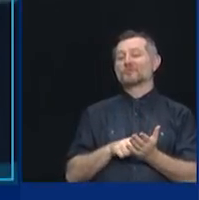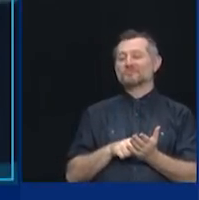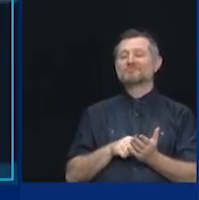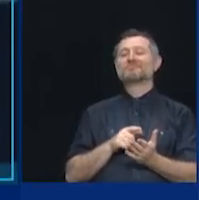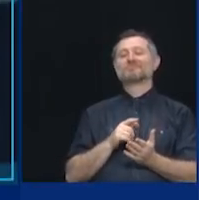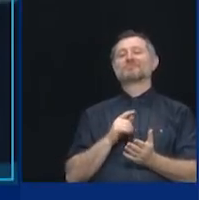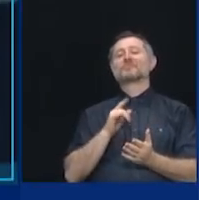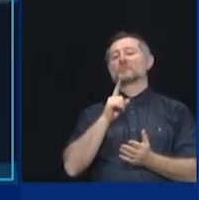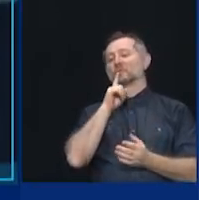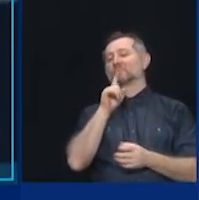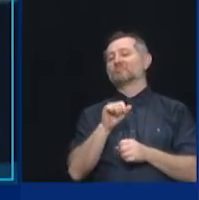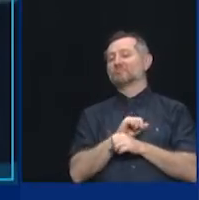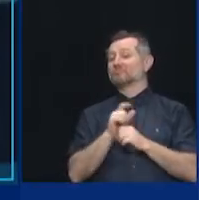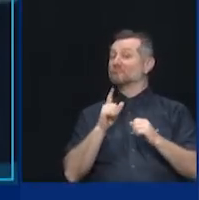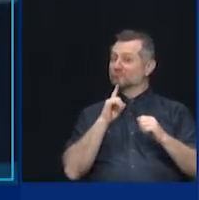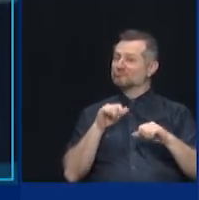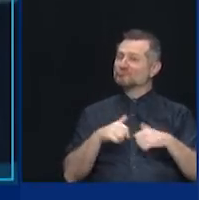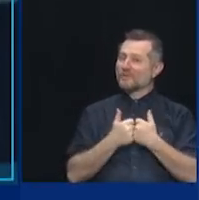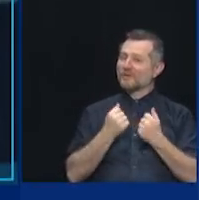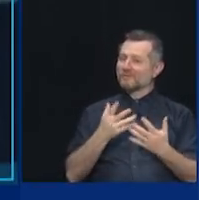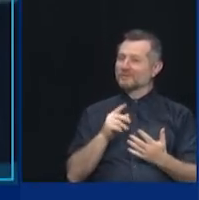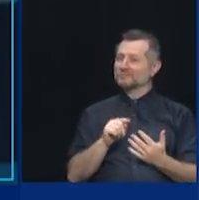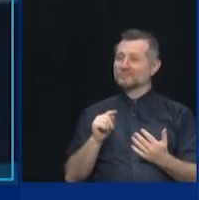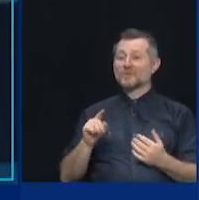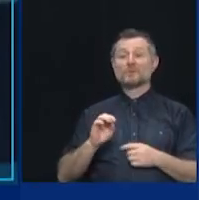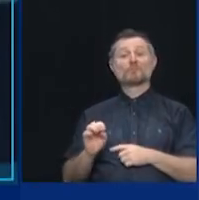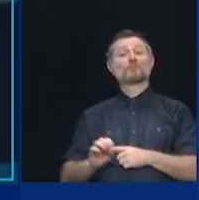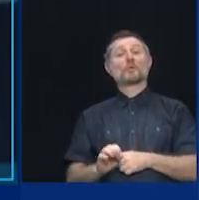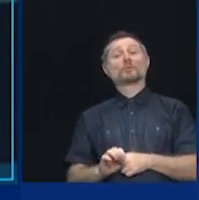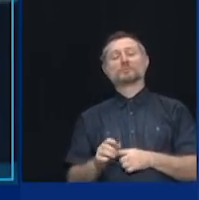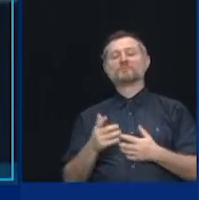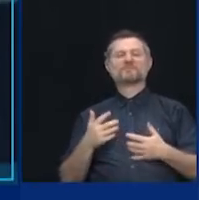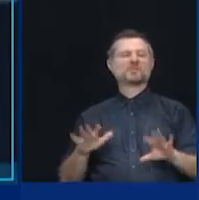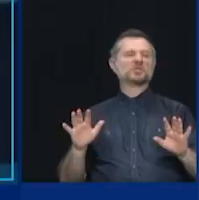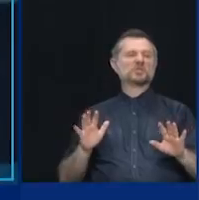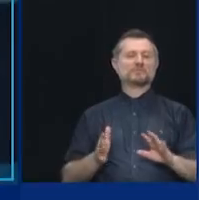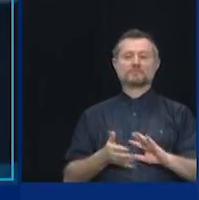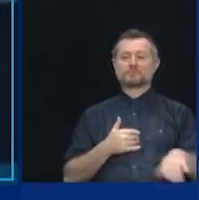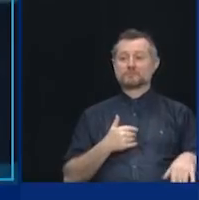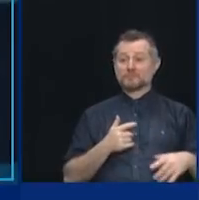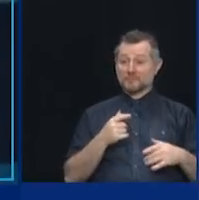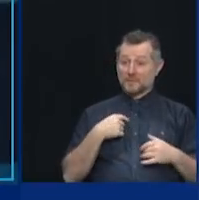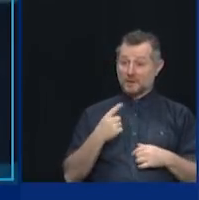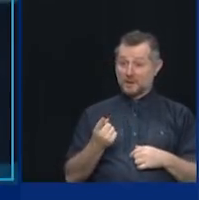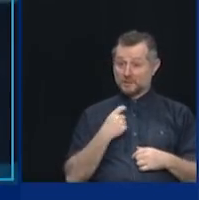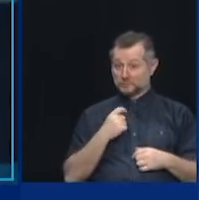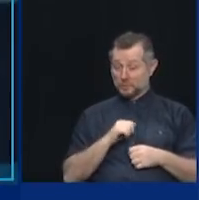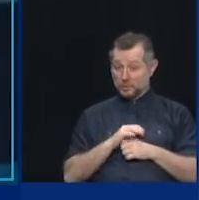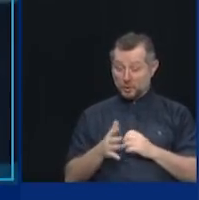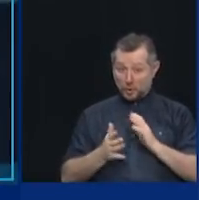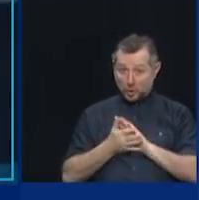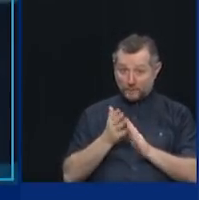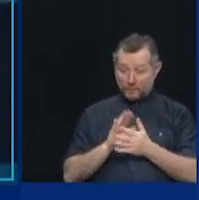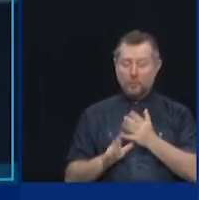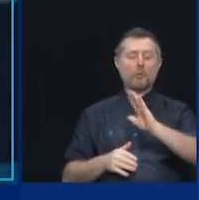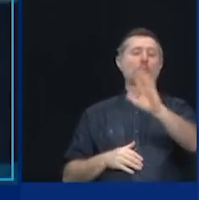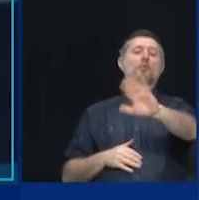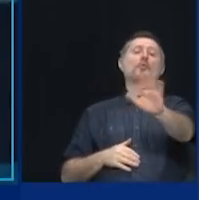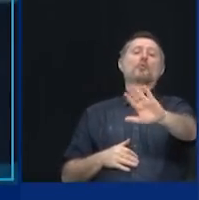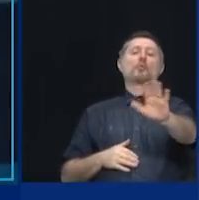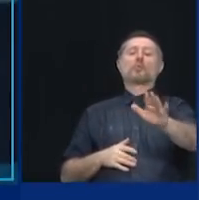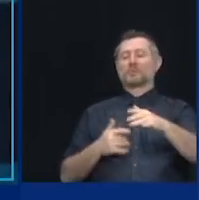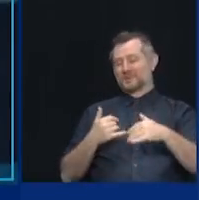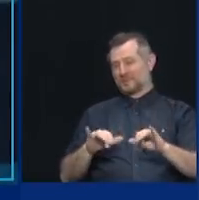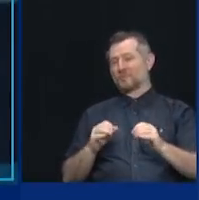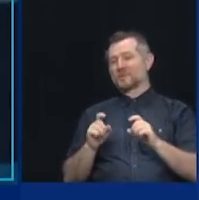emergency is over. It's not that we believe COVID is gone. We still have to vaccinate